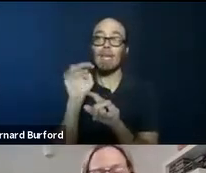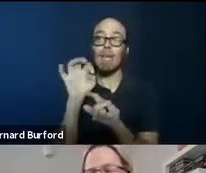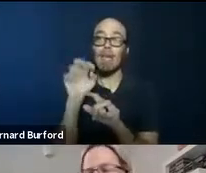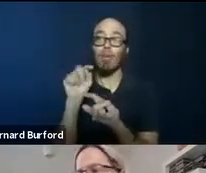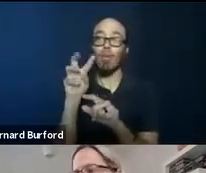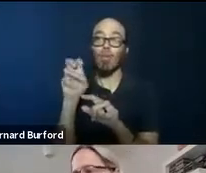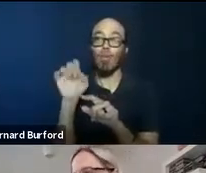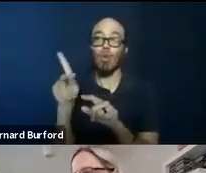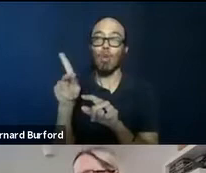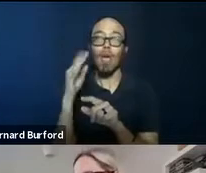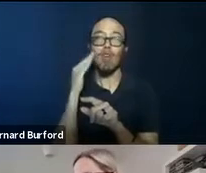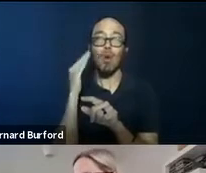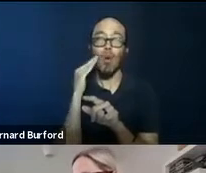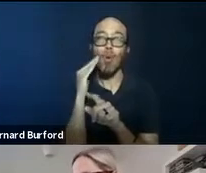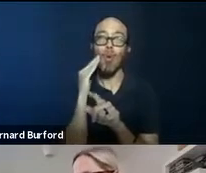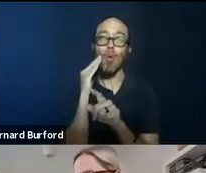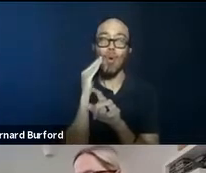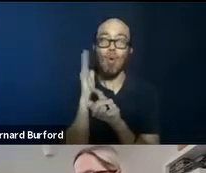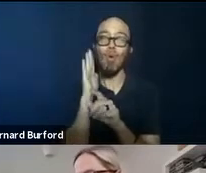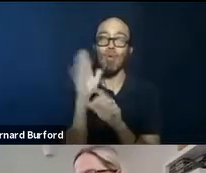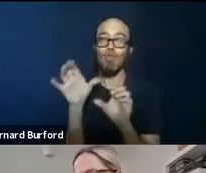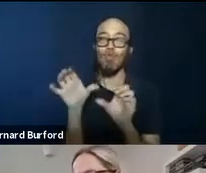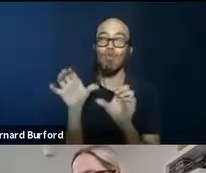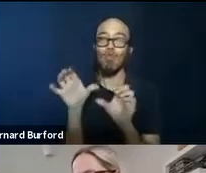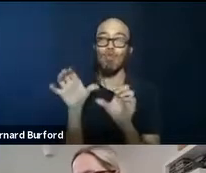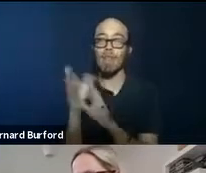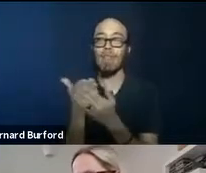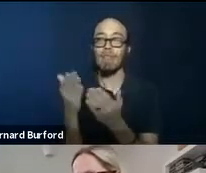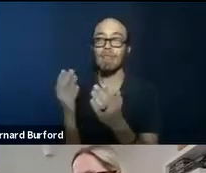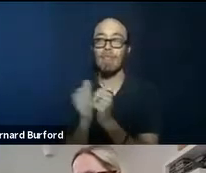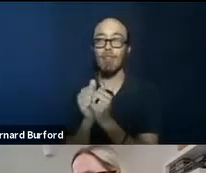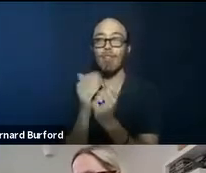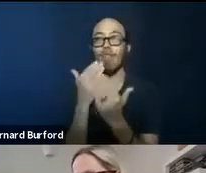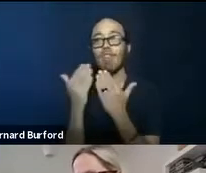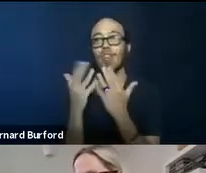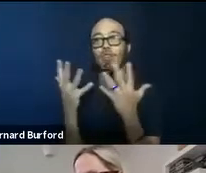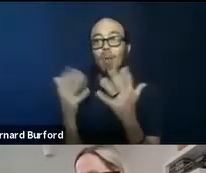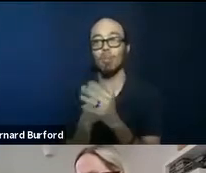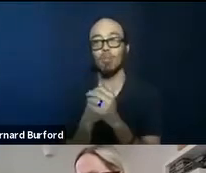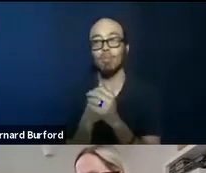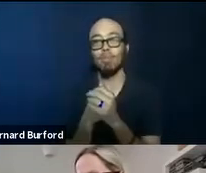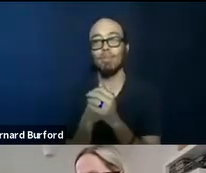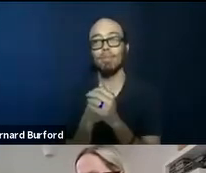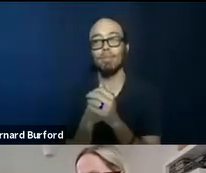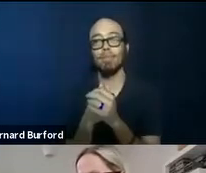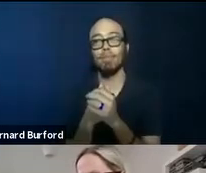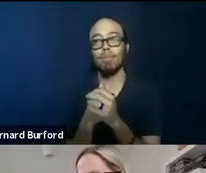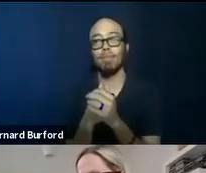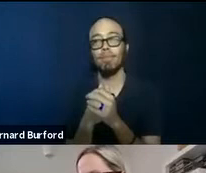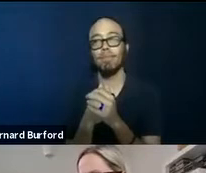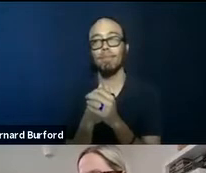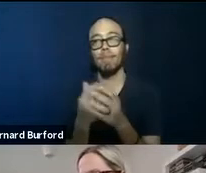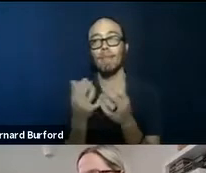have no doubt we'll do great things together. So thank you very, very much. Thank you.